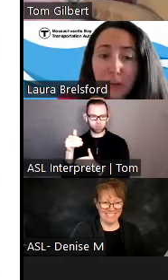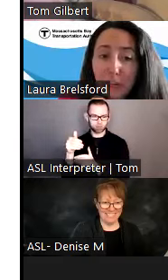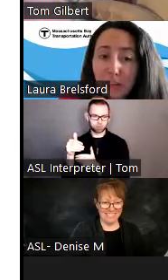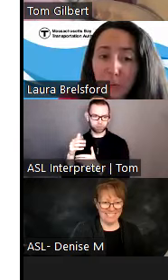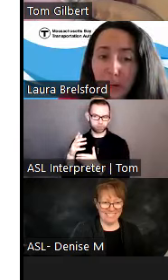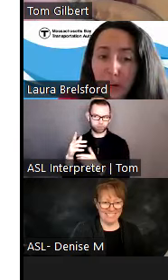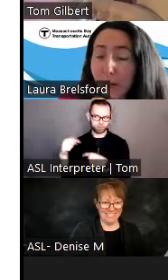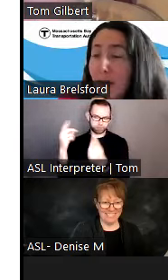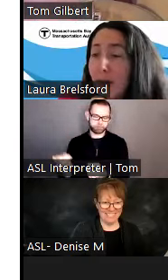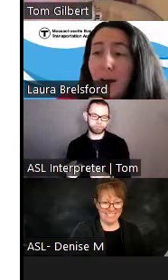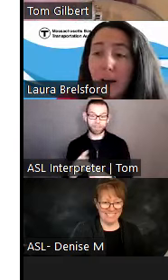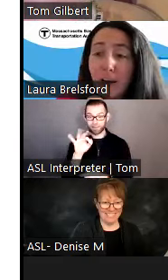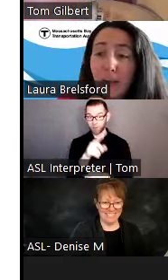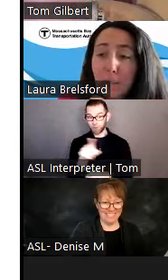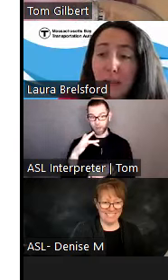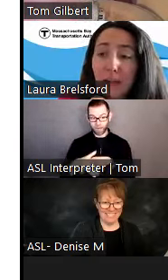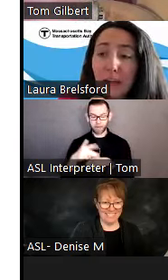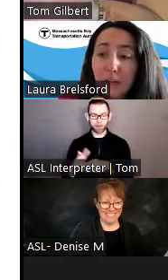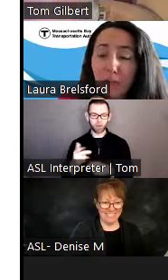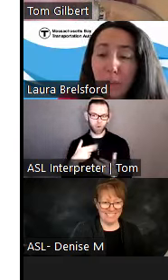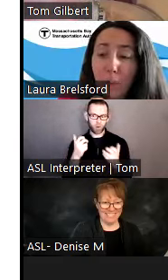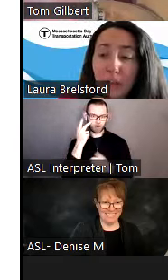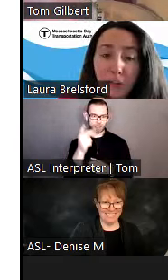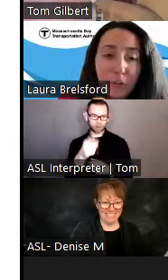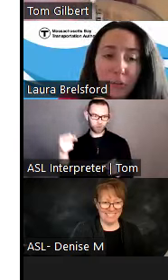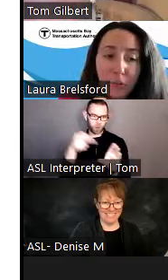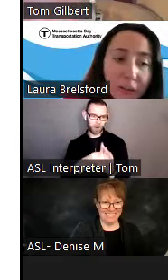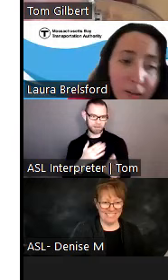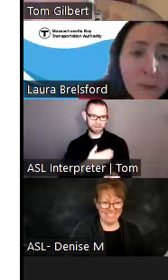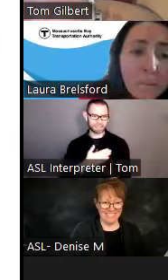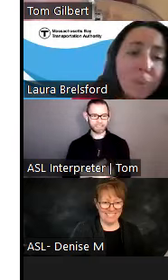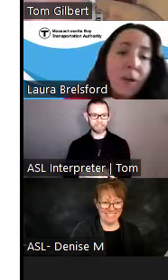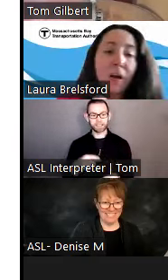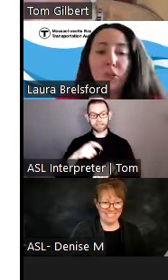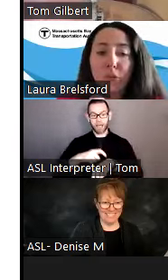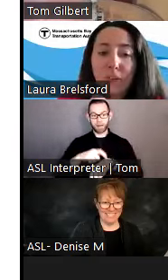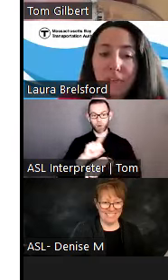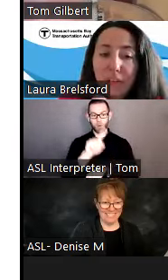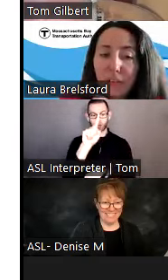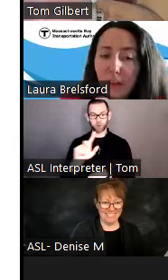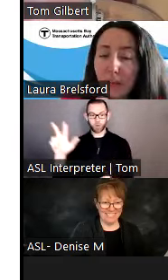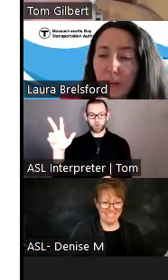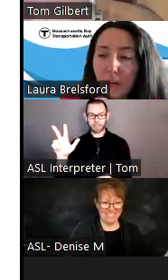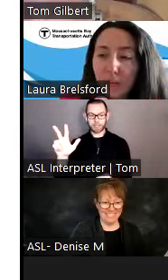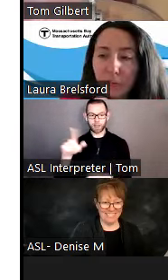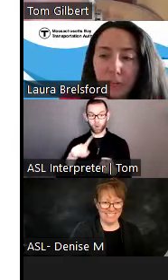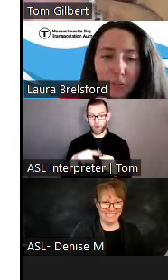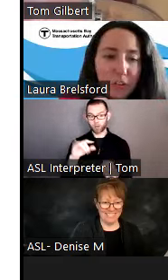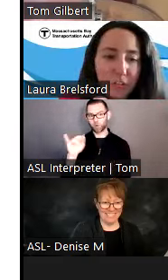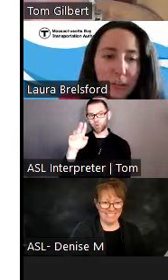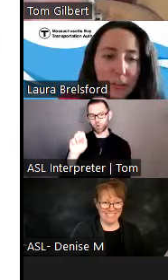we would love to see you there. Again, that meeting is from 1 to 3 on June 7th, and there